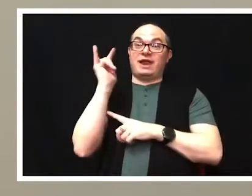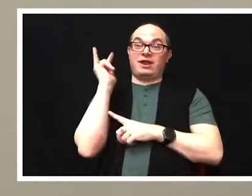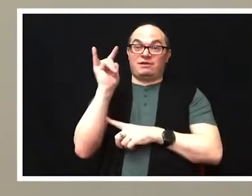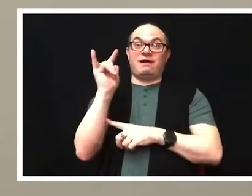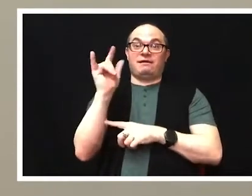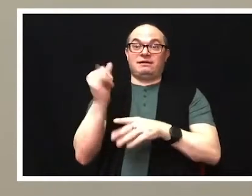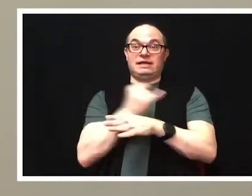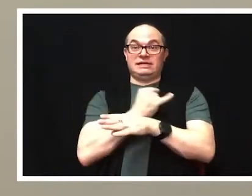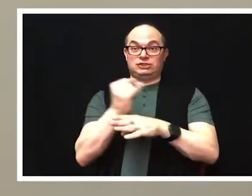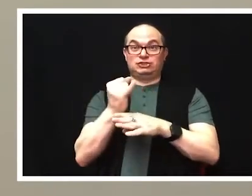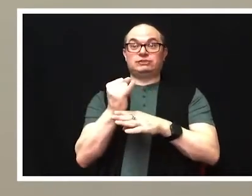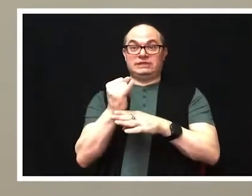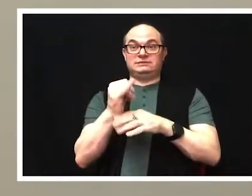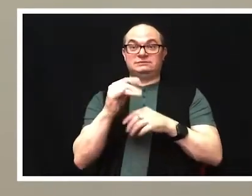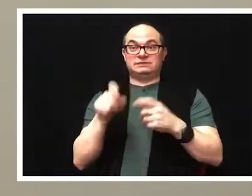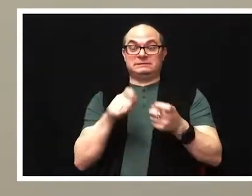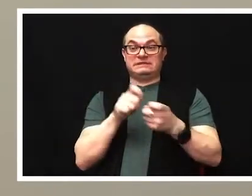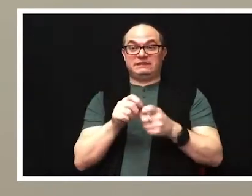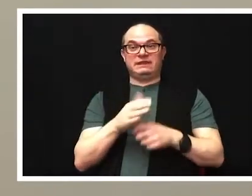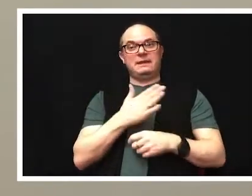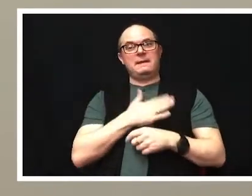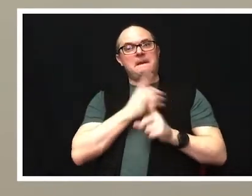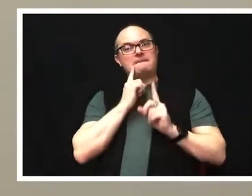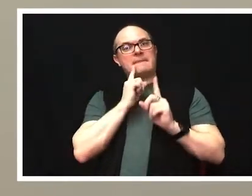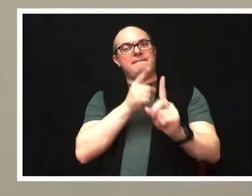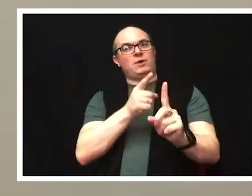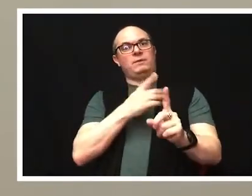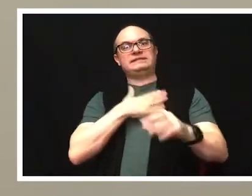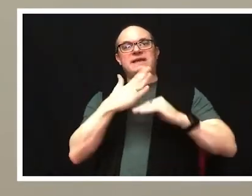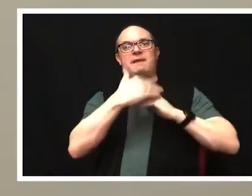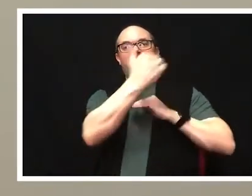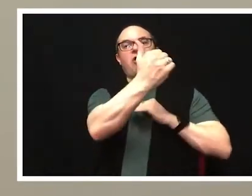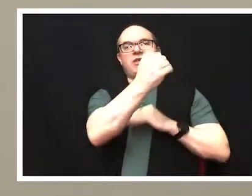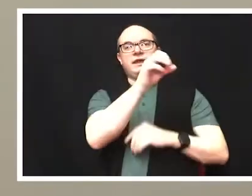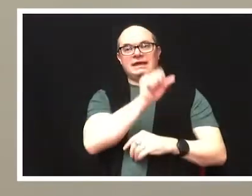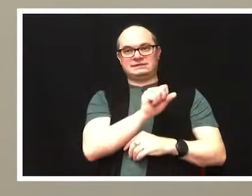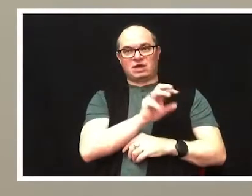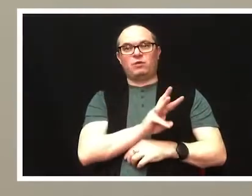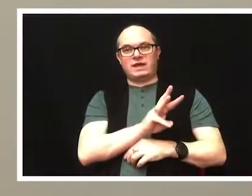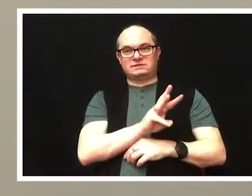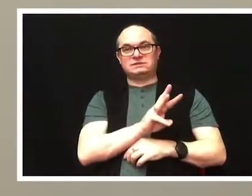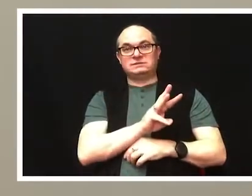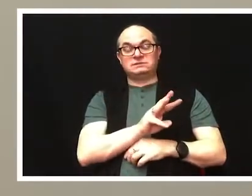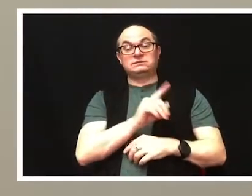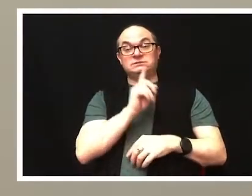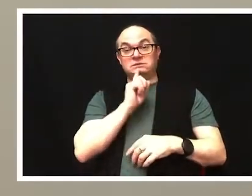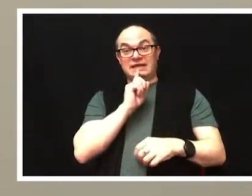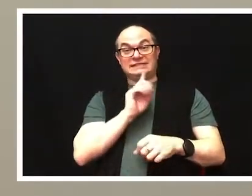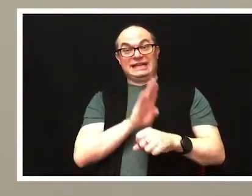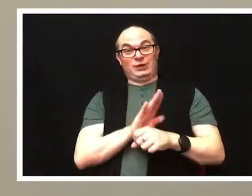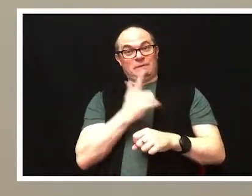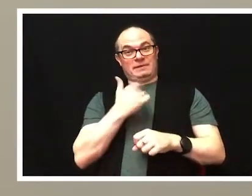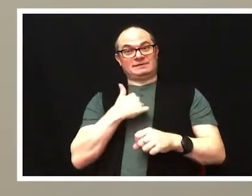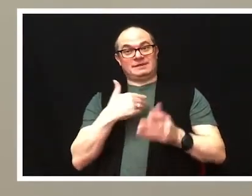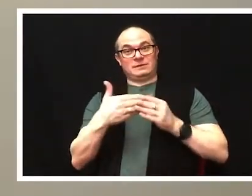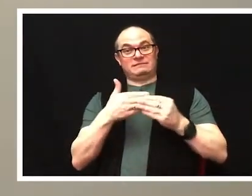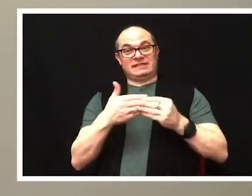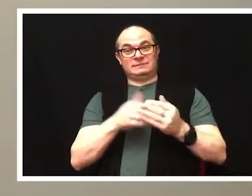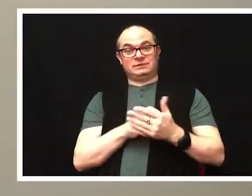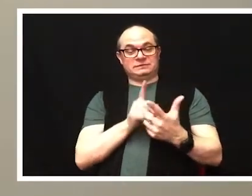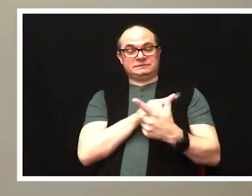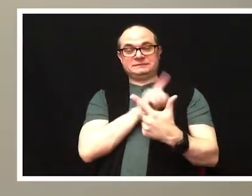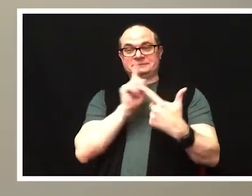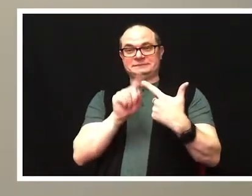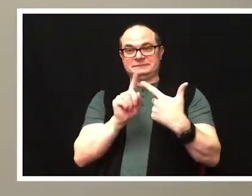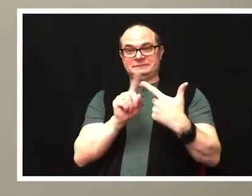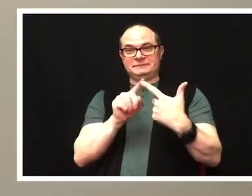industry in particular. I have found my purpose and my calling out Southwest, and it's literally because I was flexible.